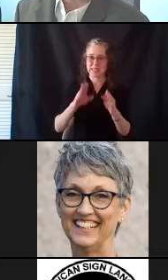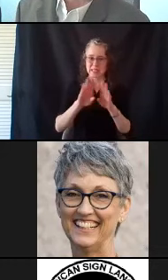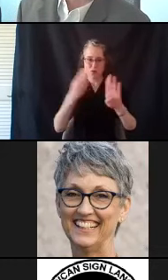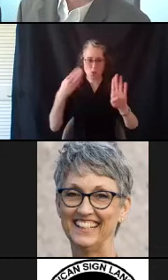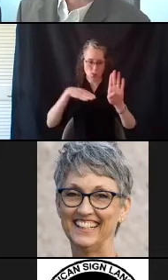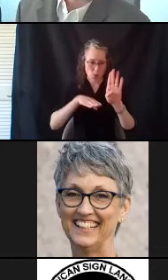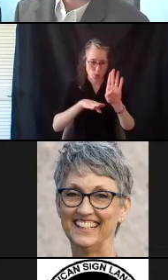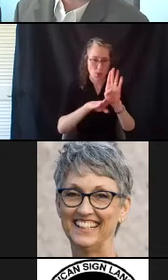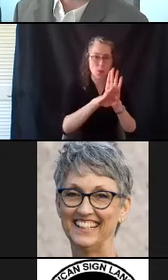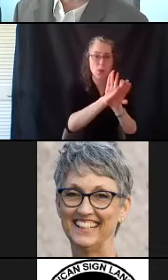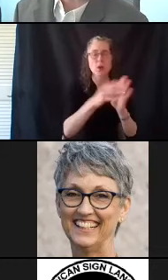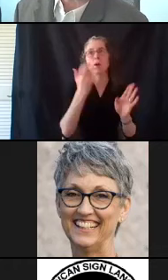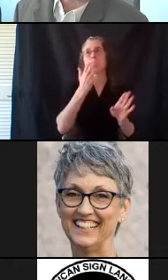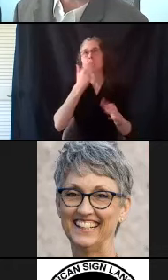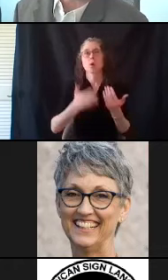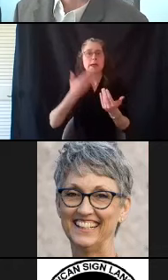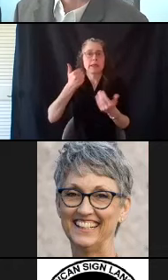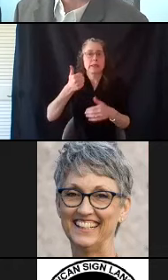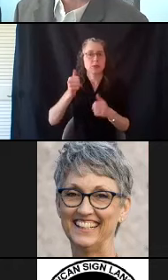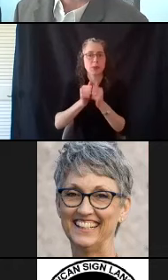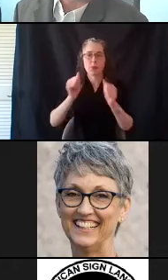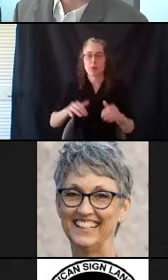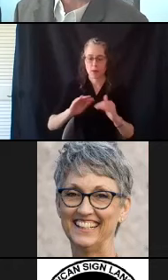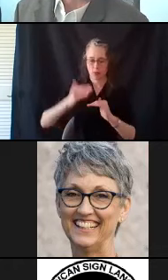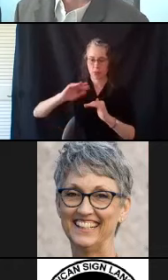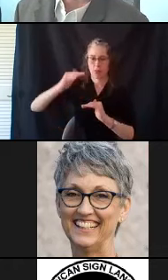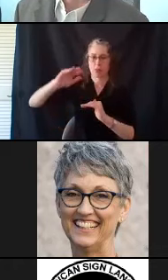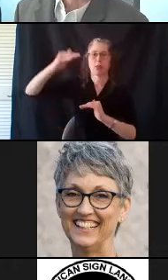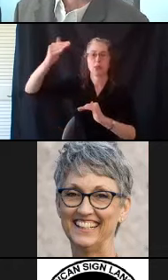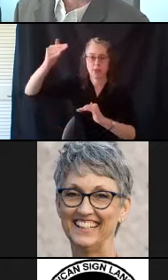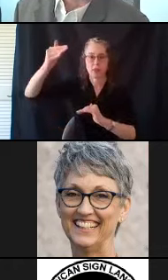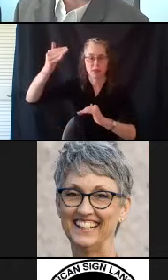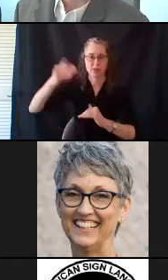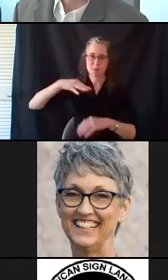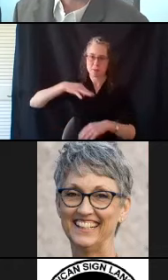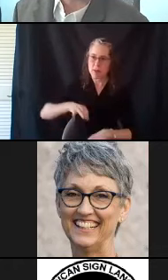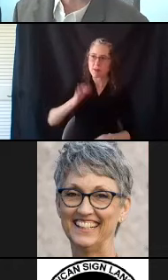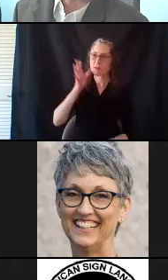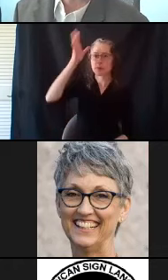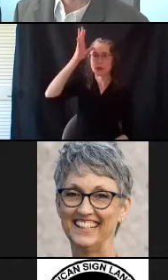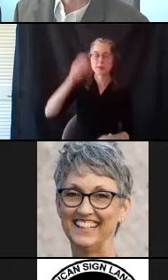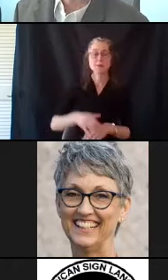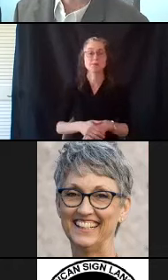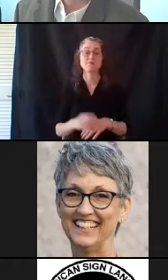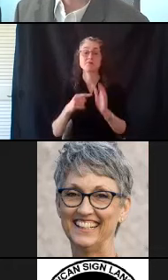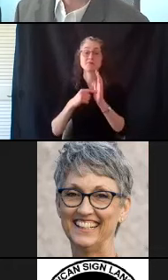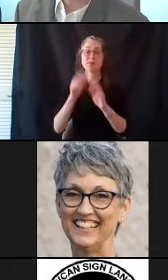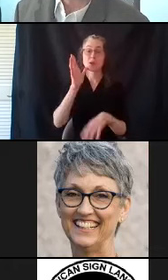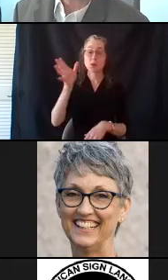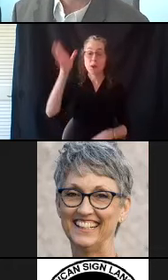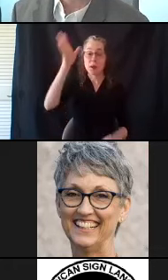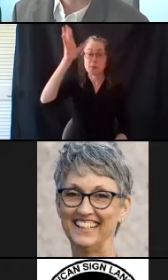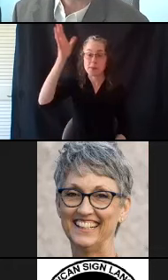out of a home when there's no steps than having to deal with that. Grandparents coming to visit the family